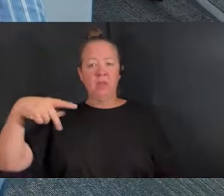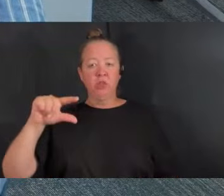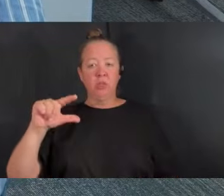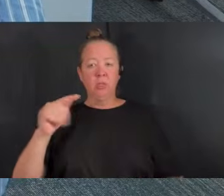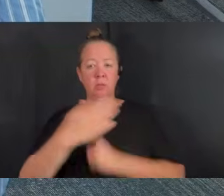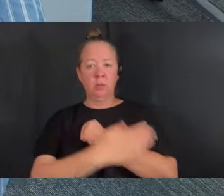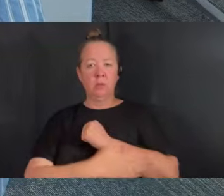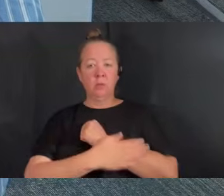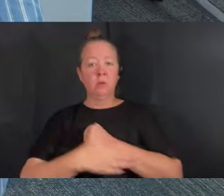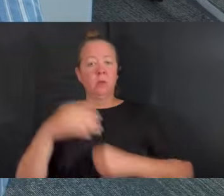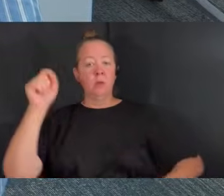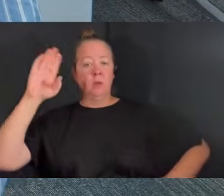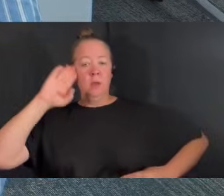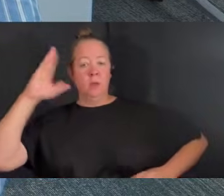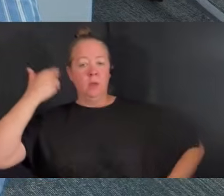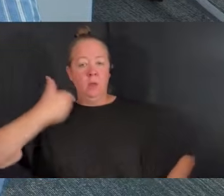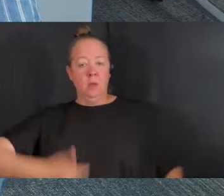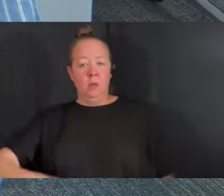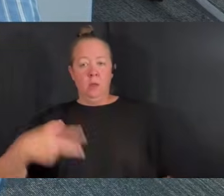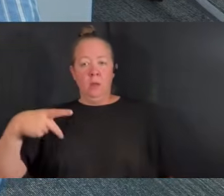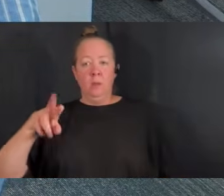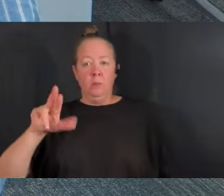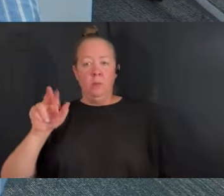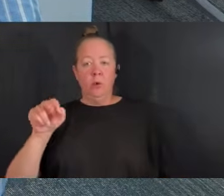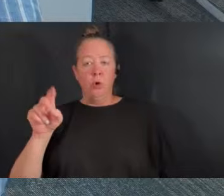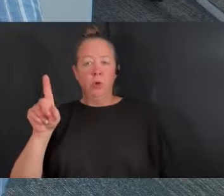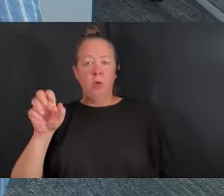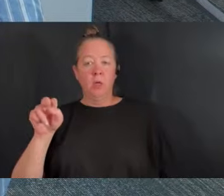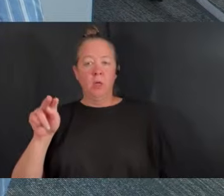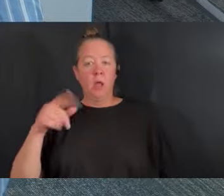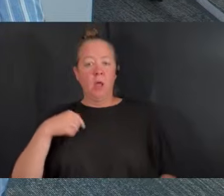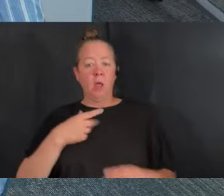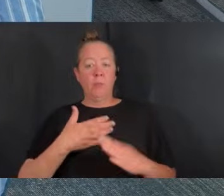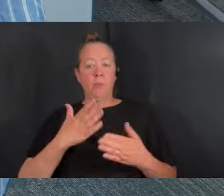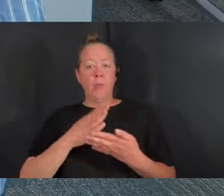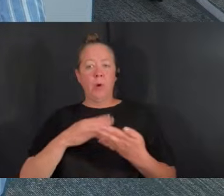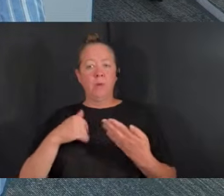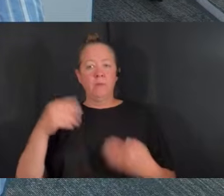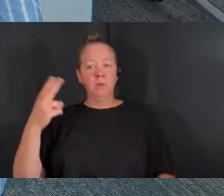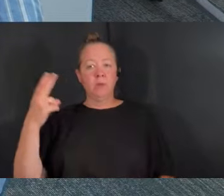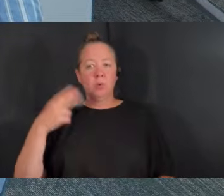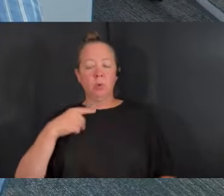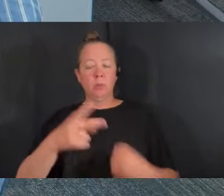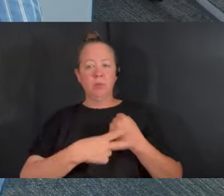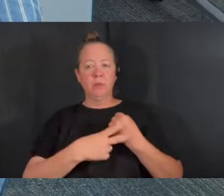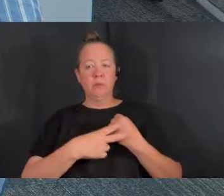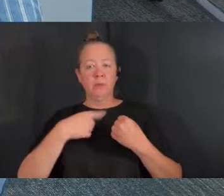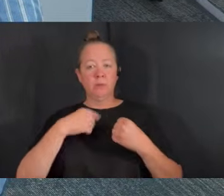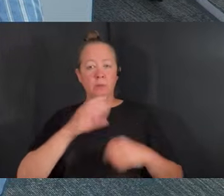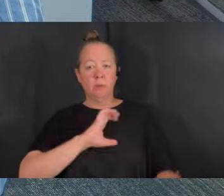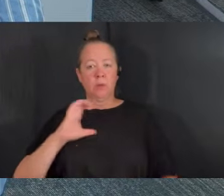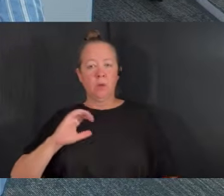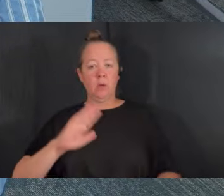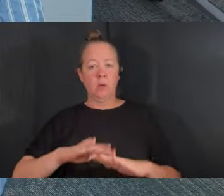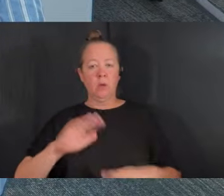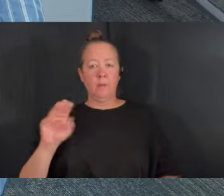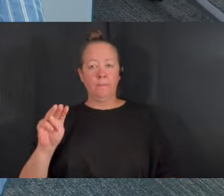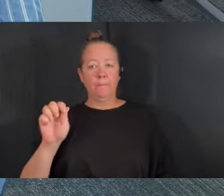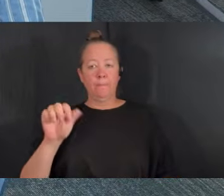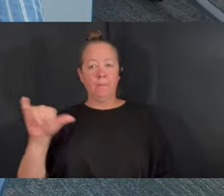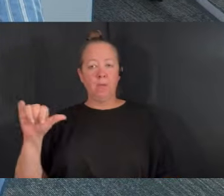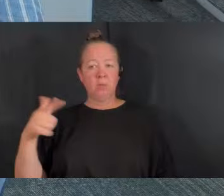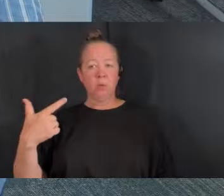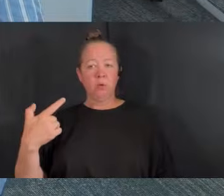I'm also a commissioner on our county's Historic Preservation Commission. On May 21st, we had our